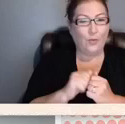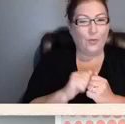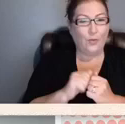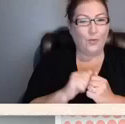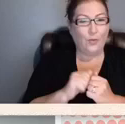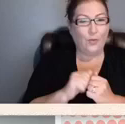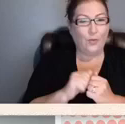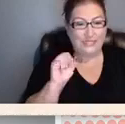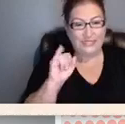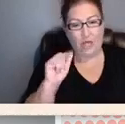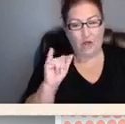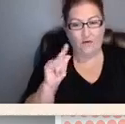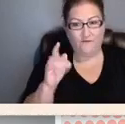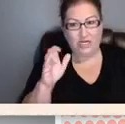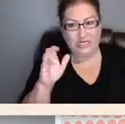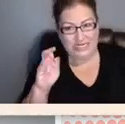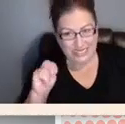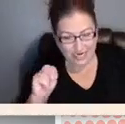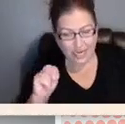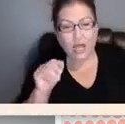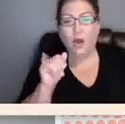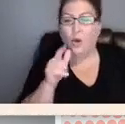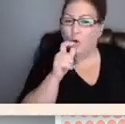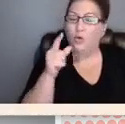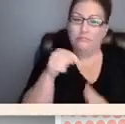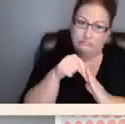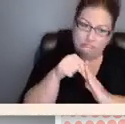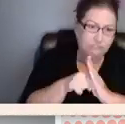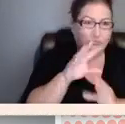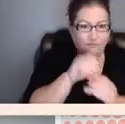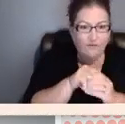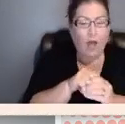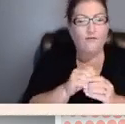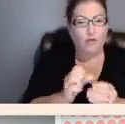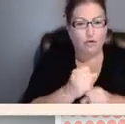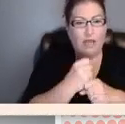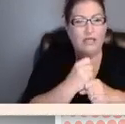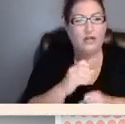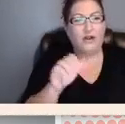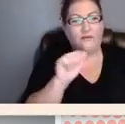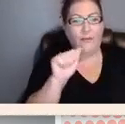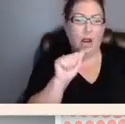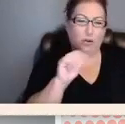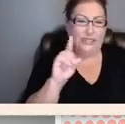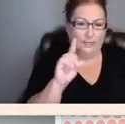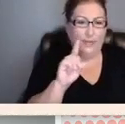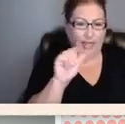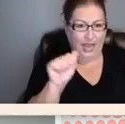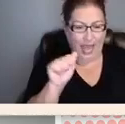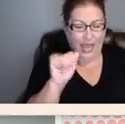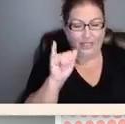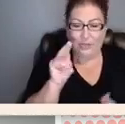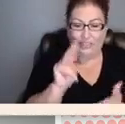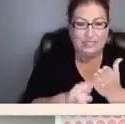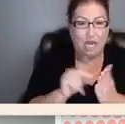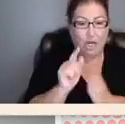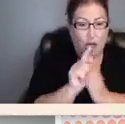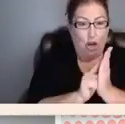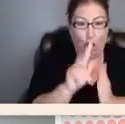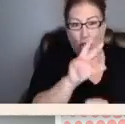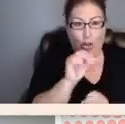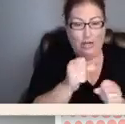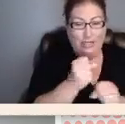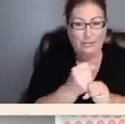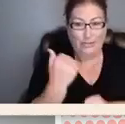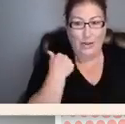was deeply involved in the creation of the Americans with Disabilities Act, which was signed into law 30 years ago. So we want to